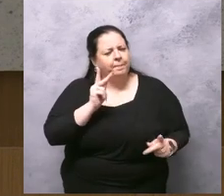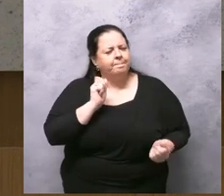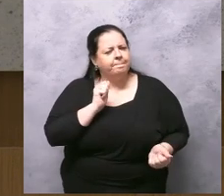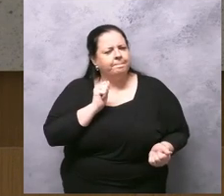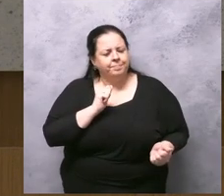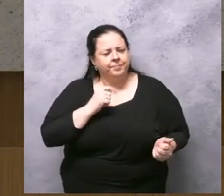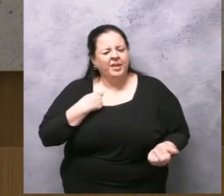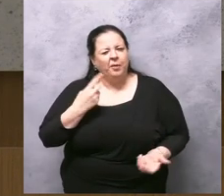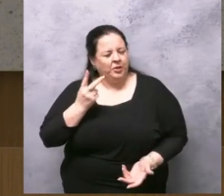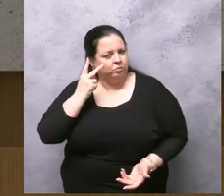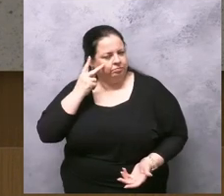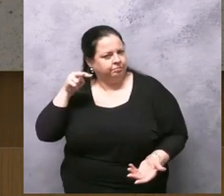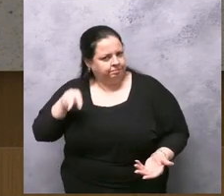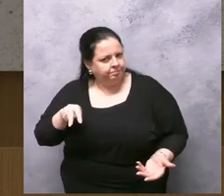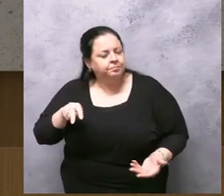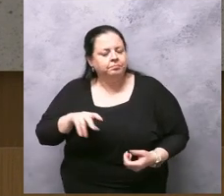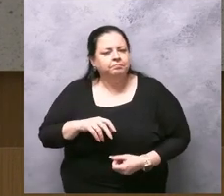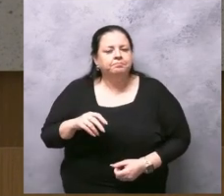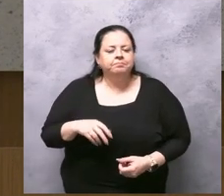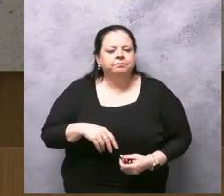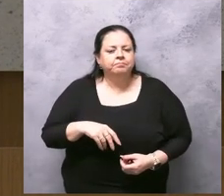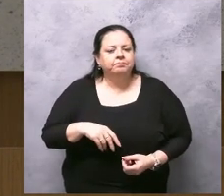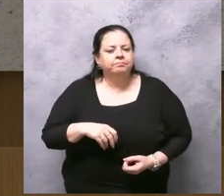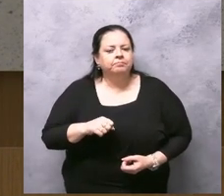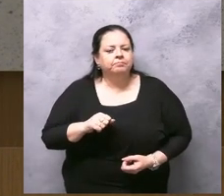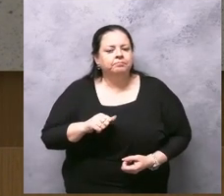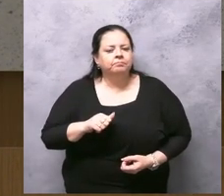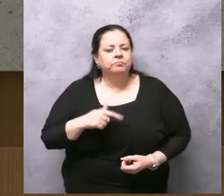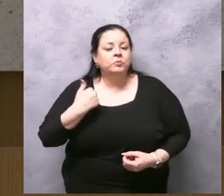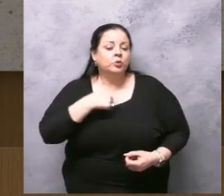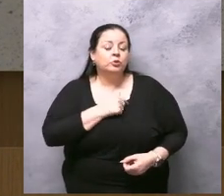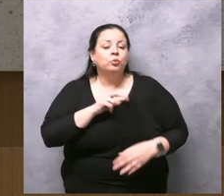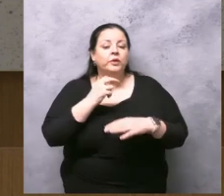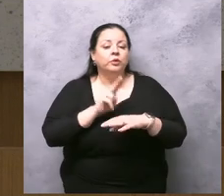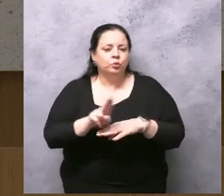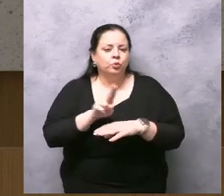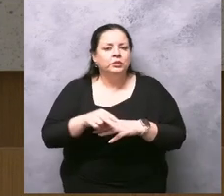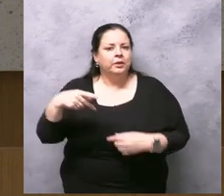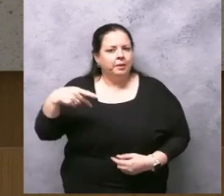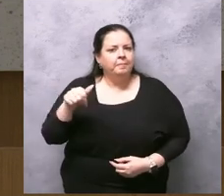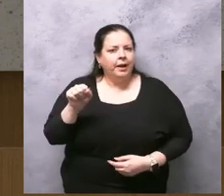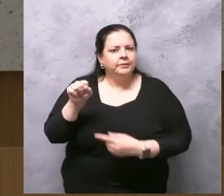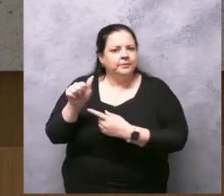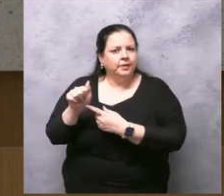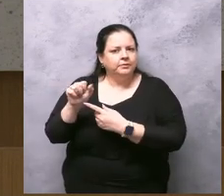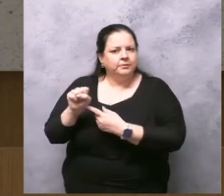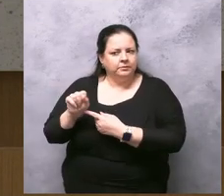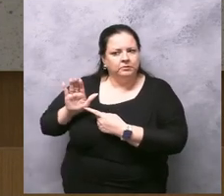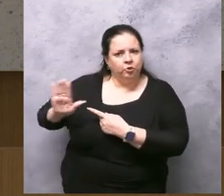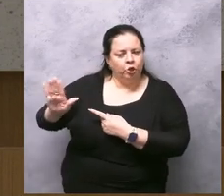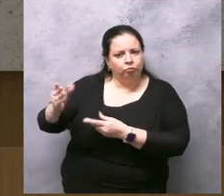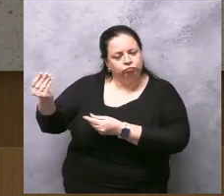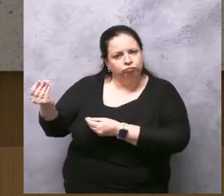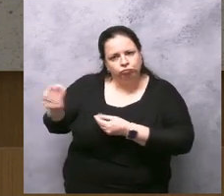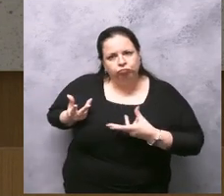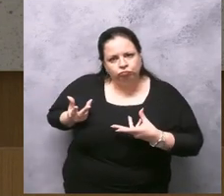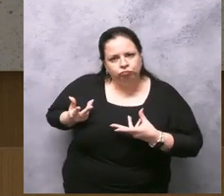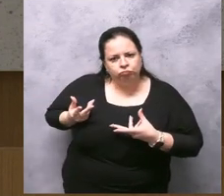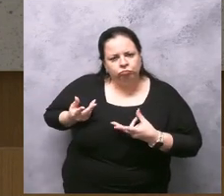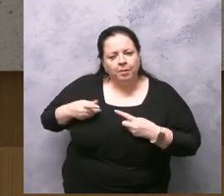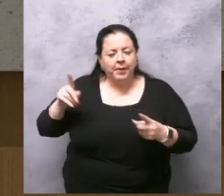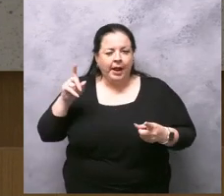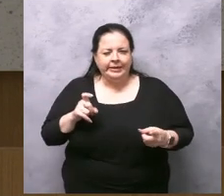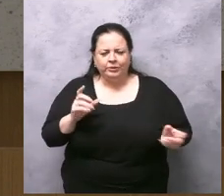I'll look for that. Yeah, it was based, we used PASS's information that they provided us, but I'll just